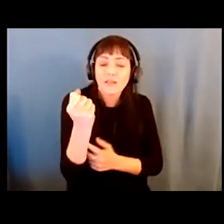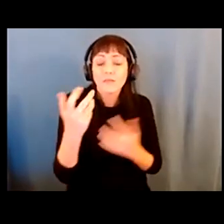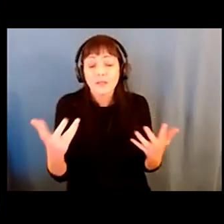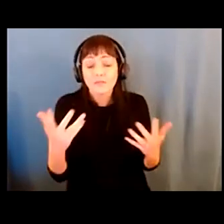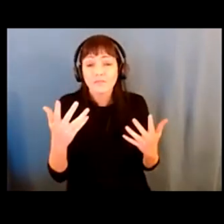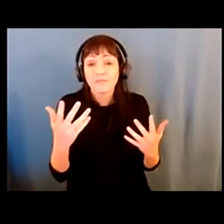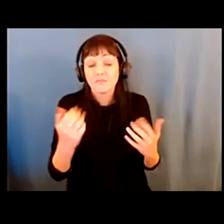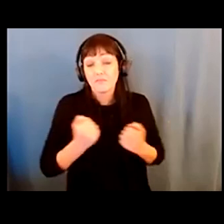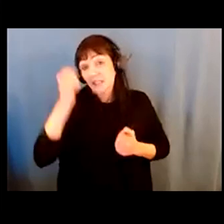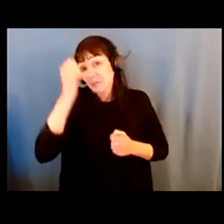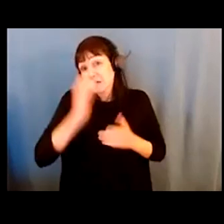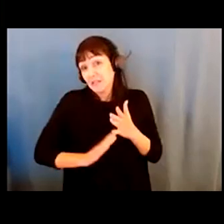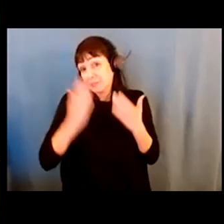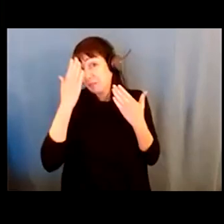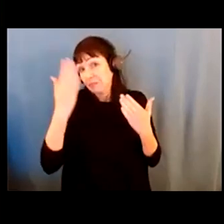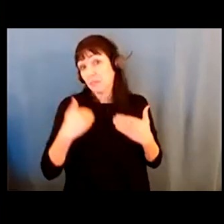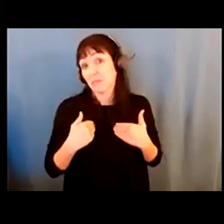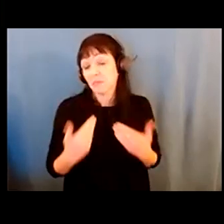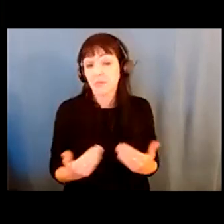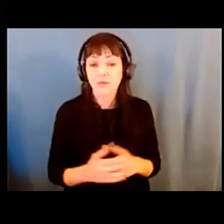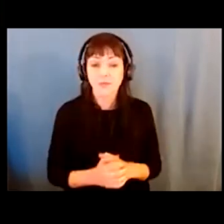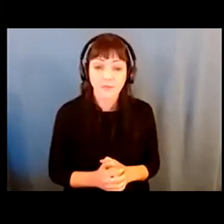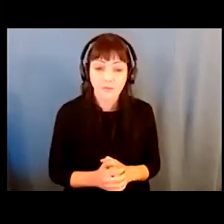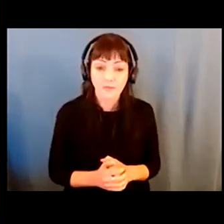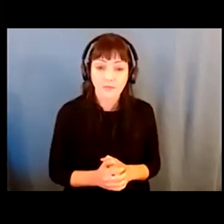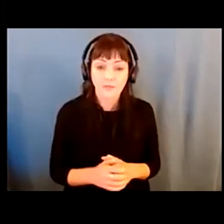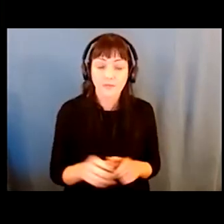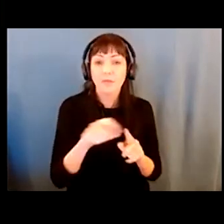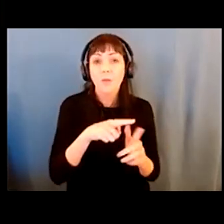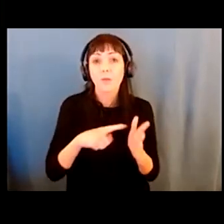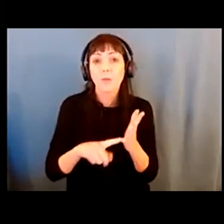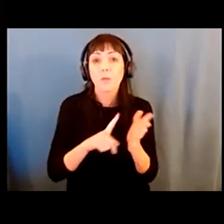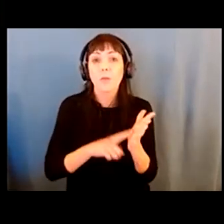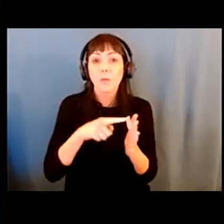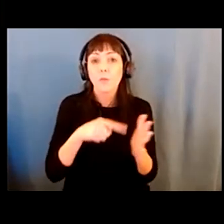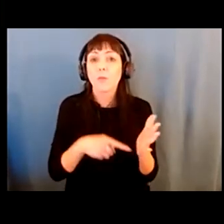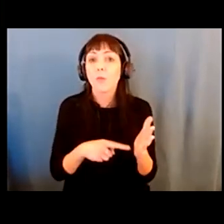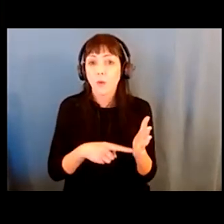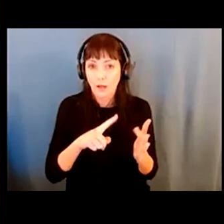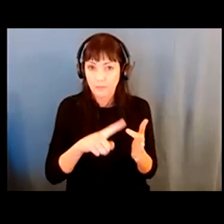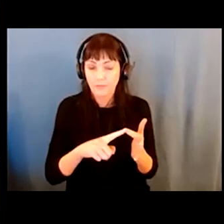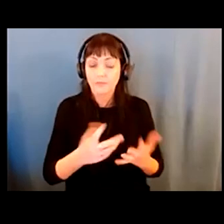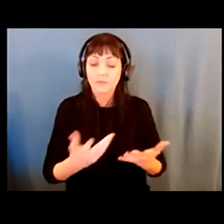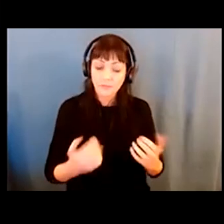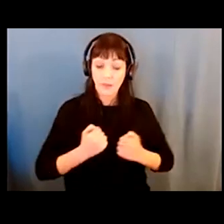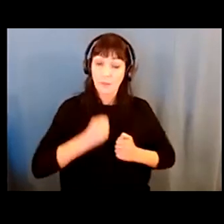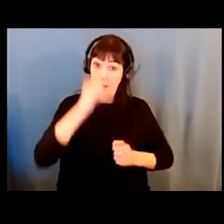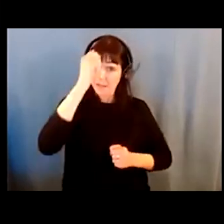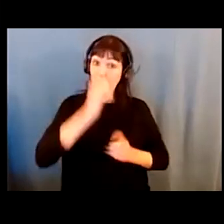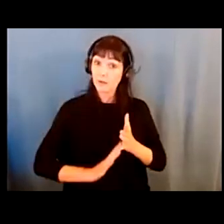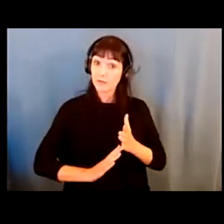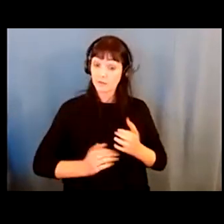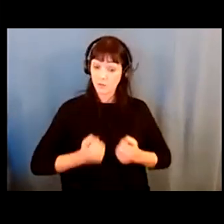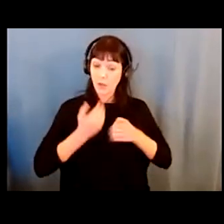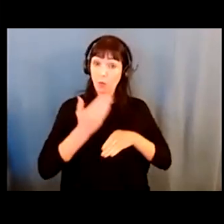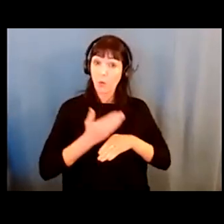my experience. I mean, I was just going to say, from my experience of the work that I've been doing, is